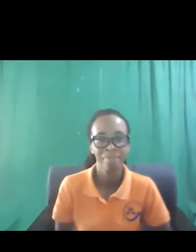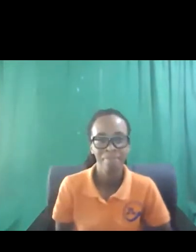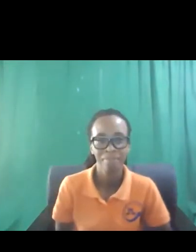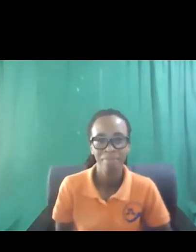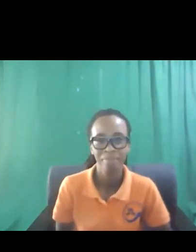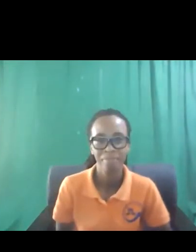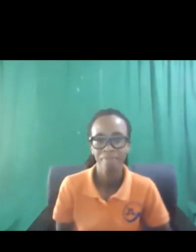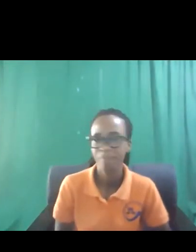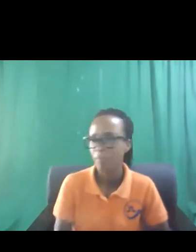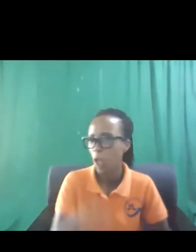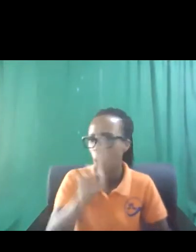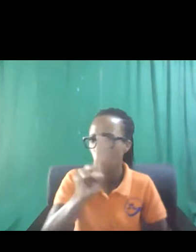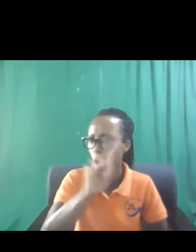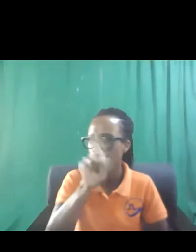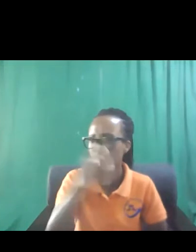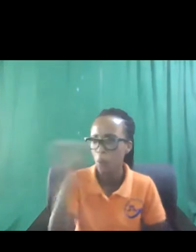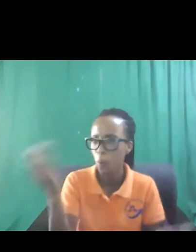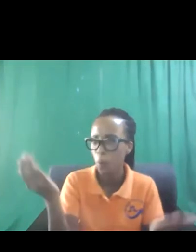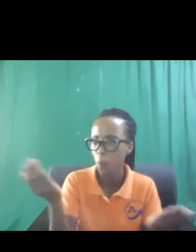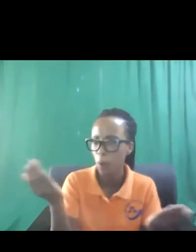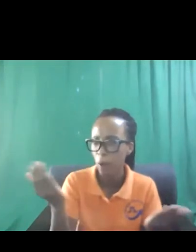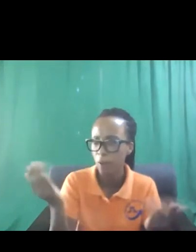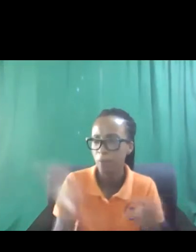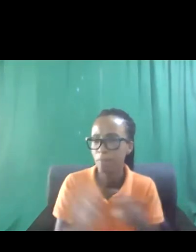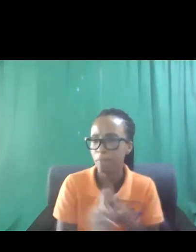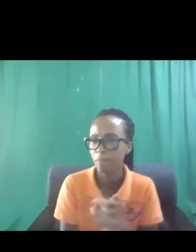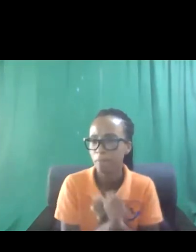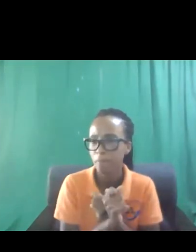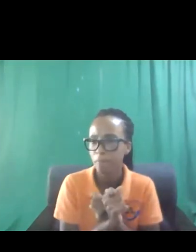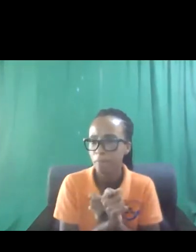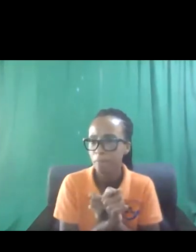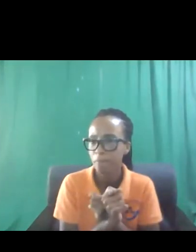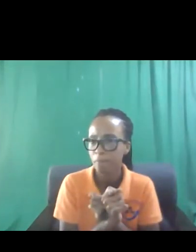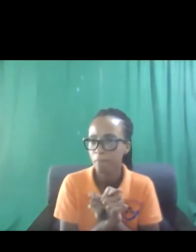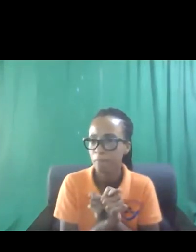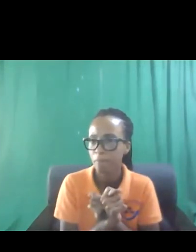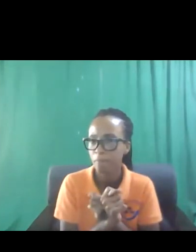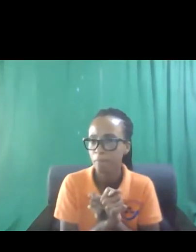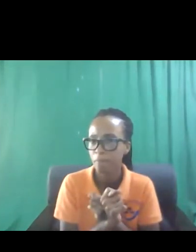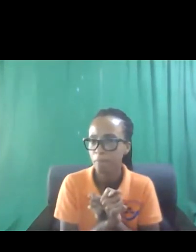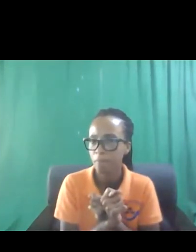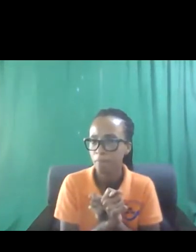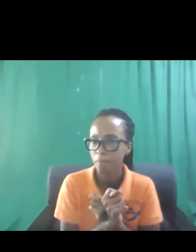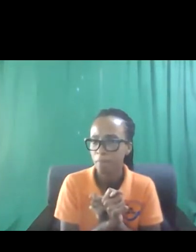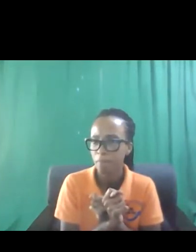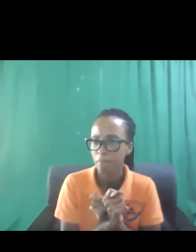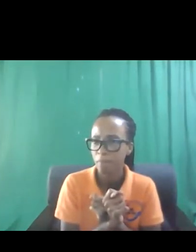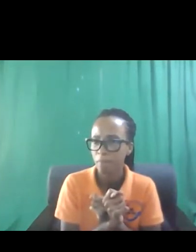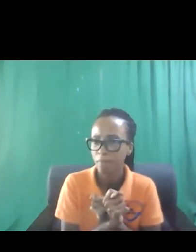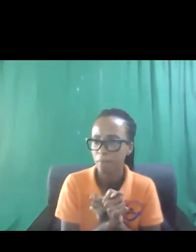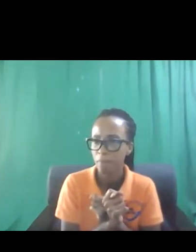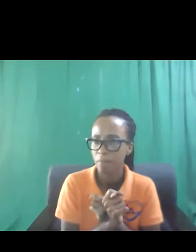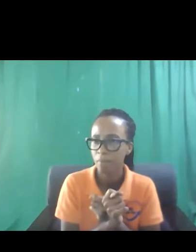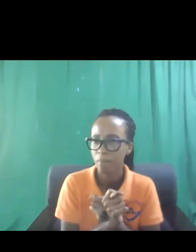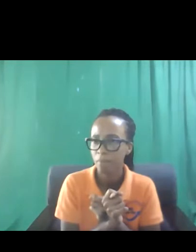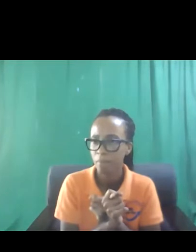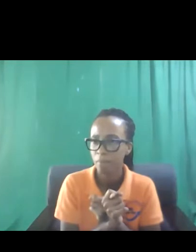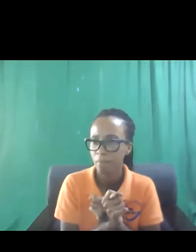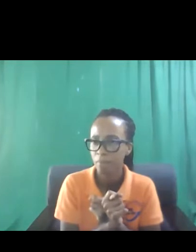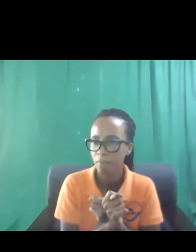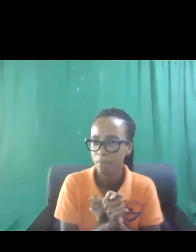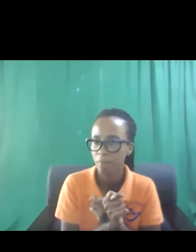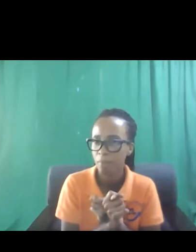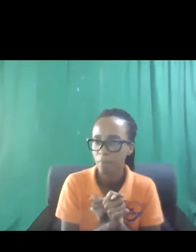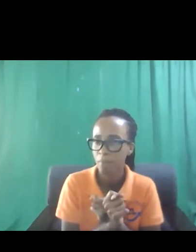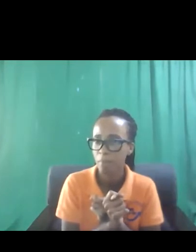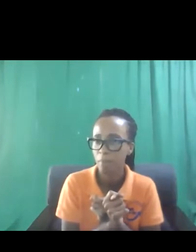of the questions that was asked was, Did you complete